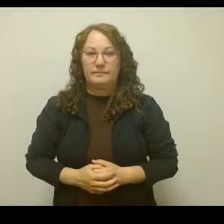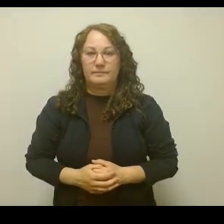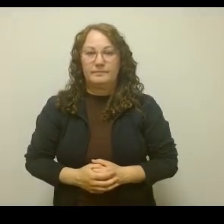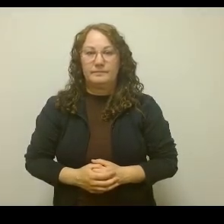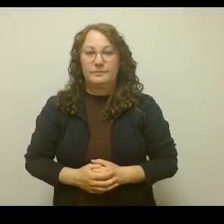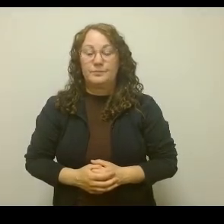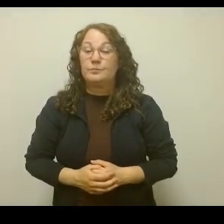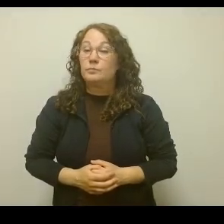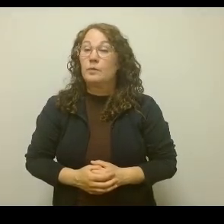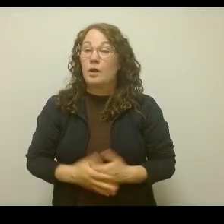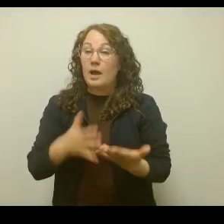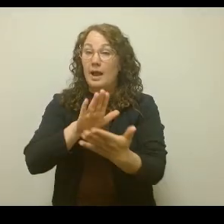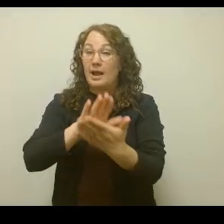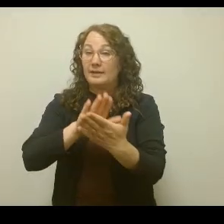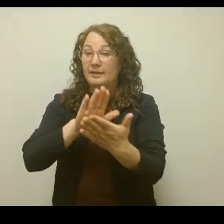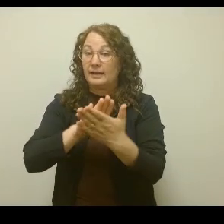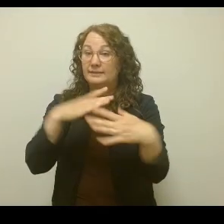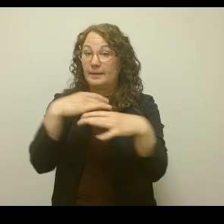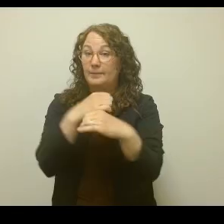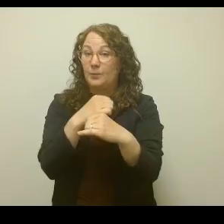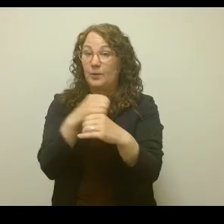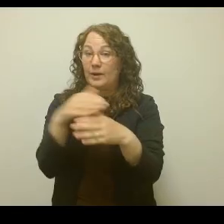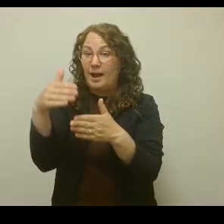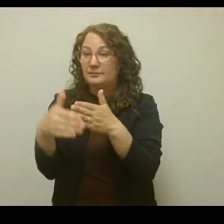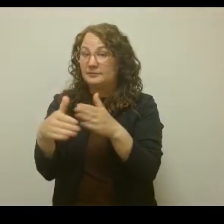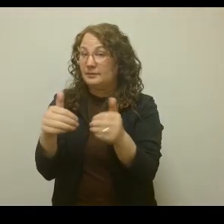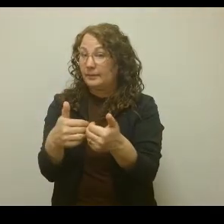How should an academic summary end?